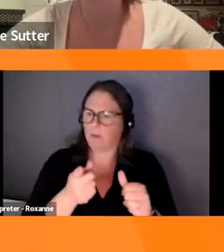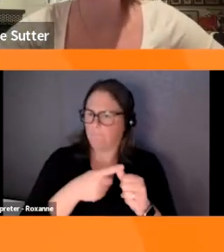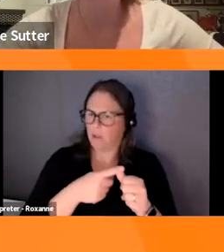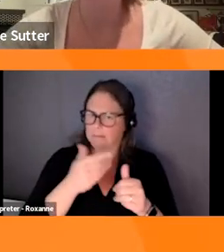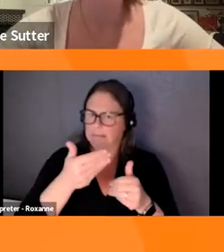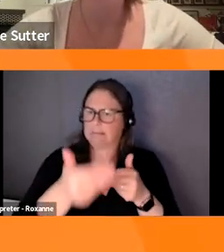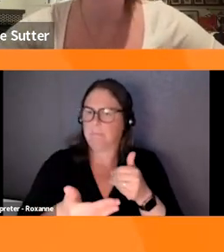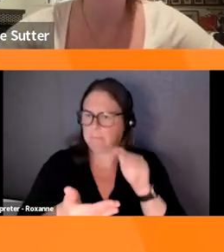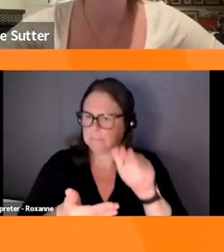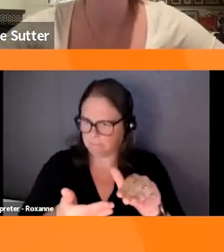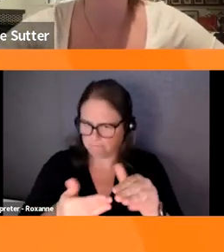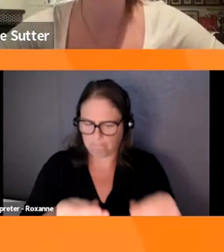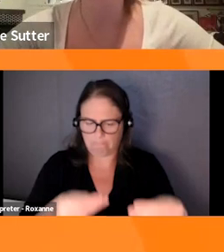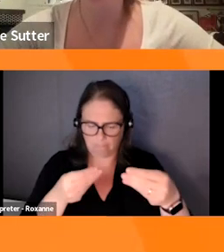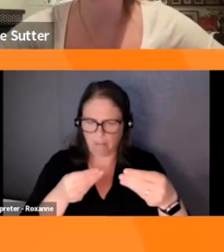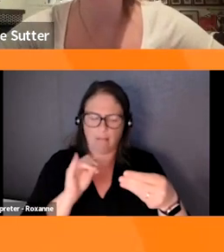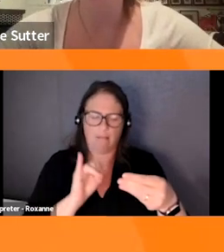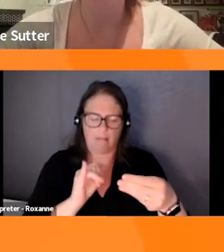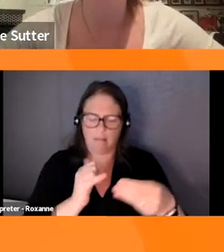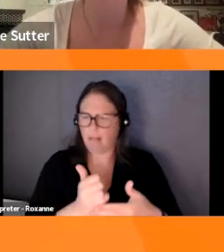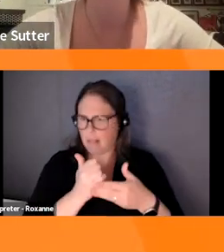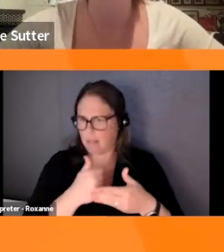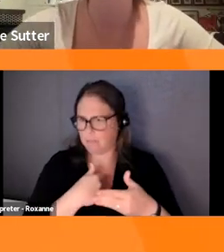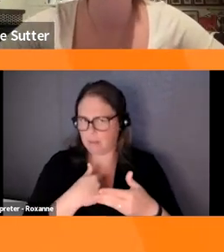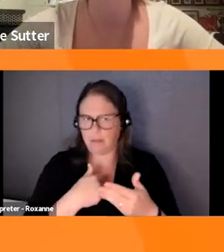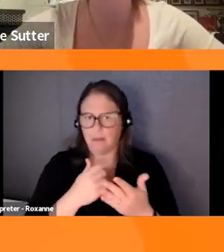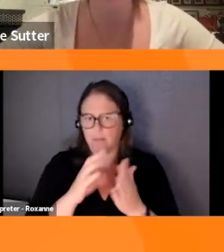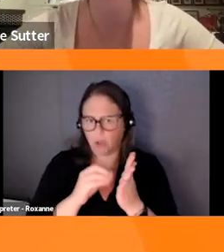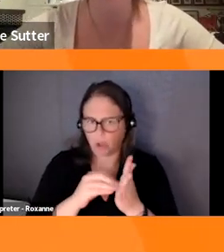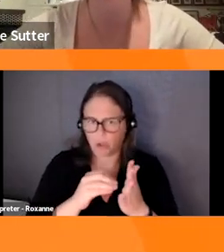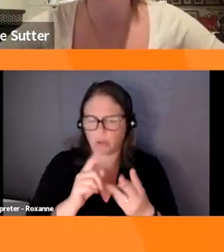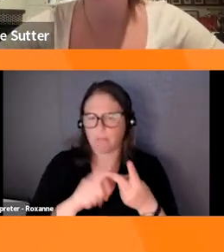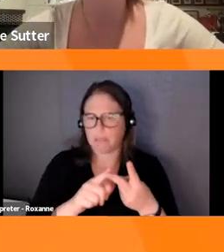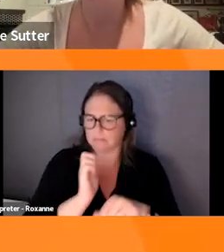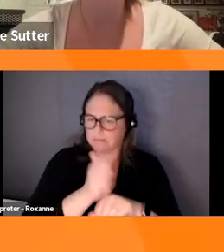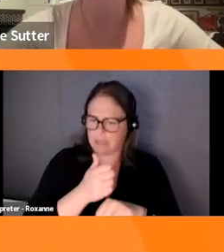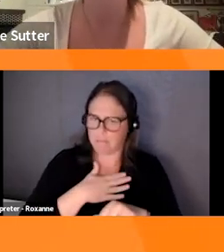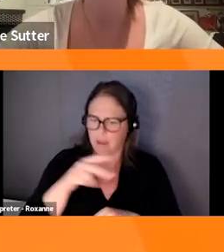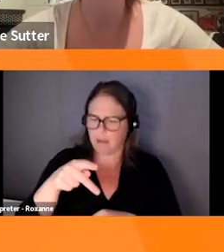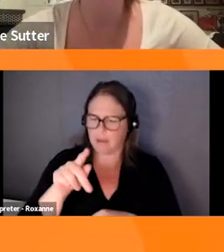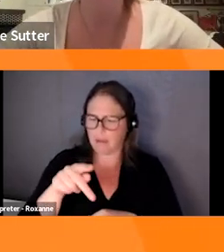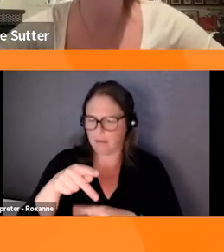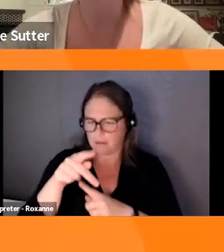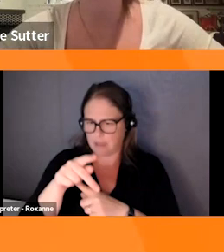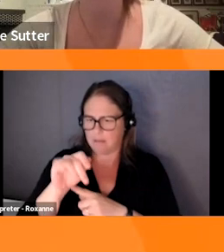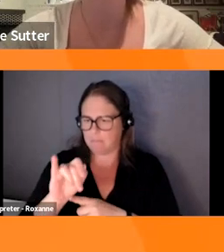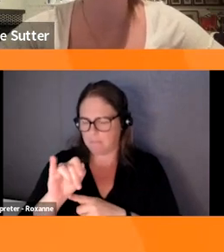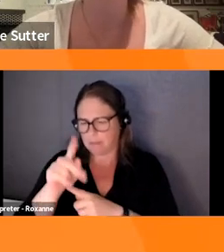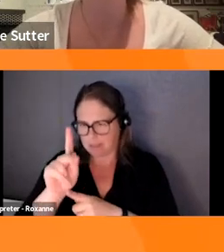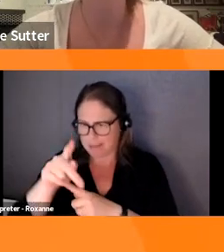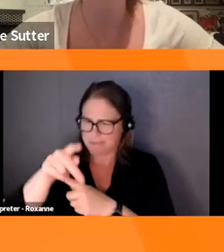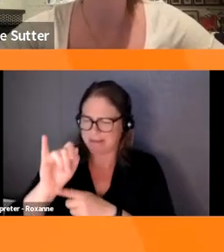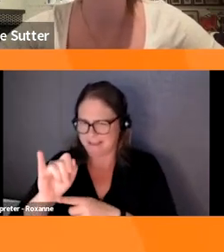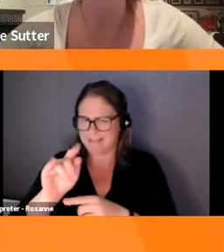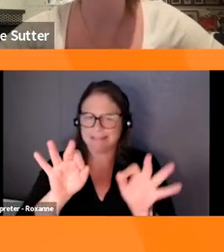most importantly, help you create your KPIs, which are key performance indicators that can help you track your progress